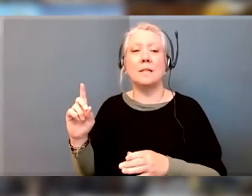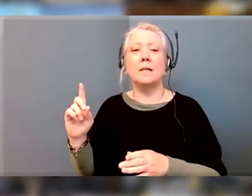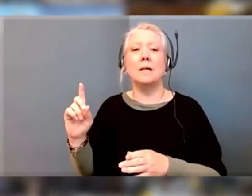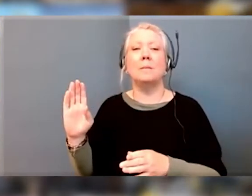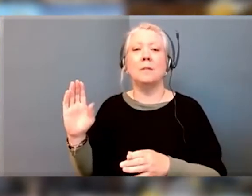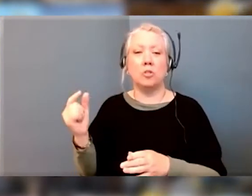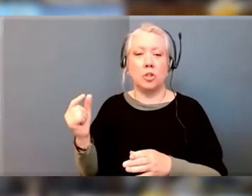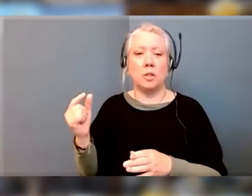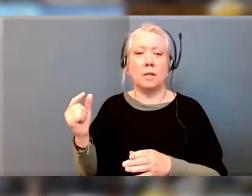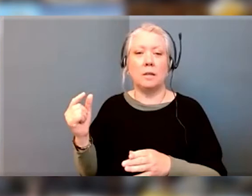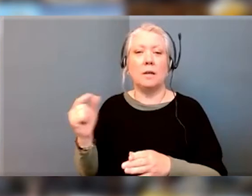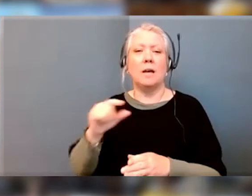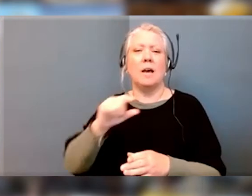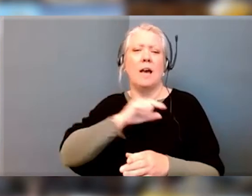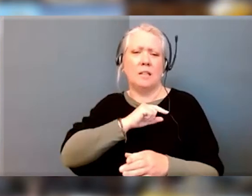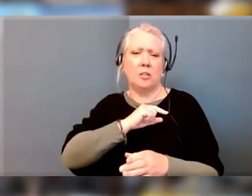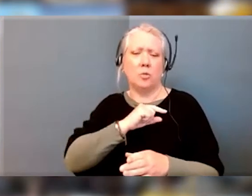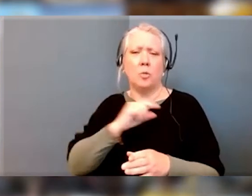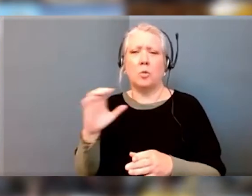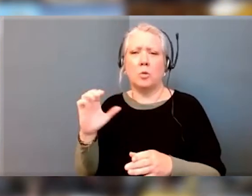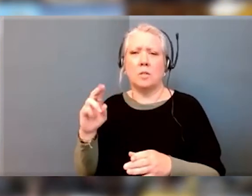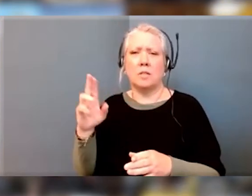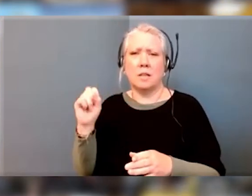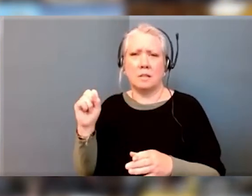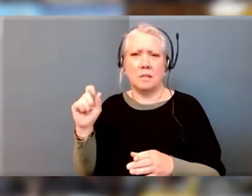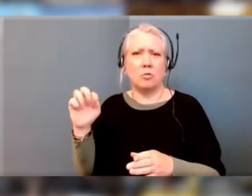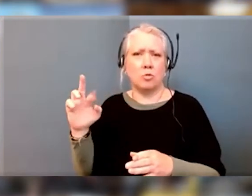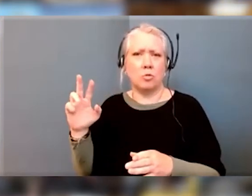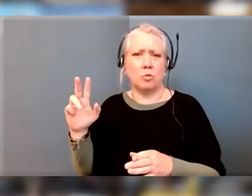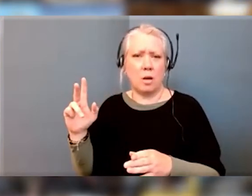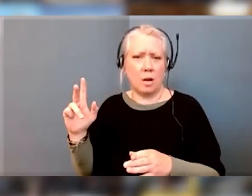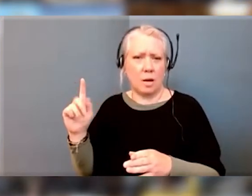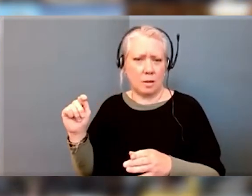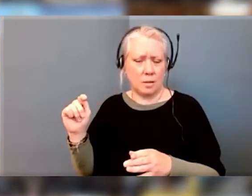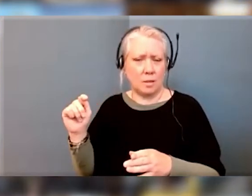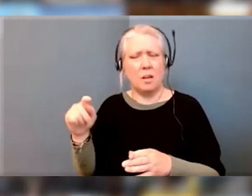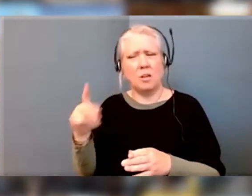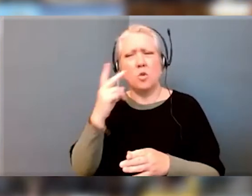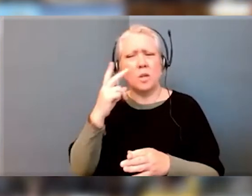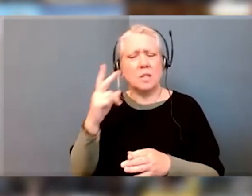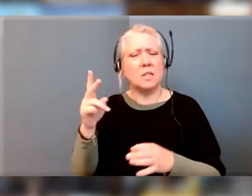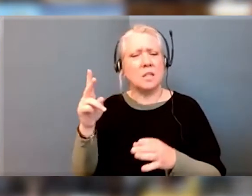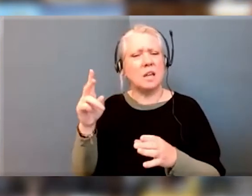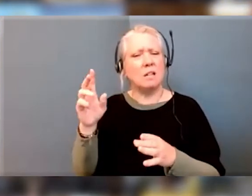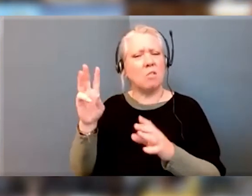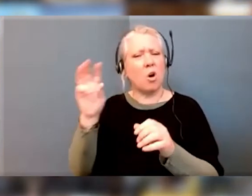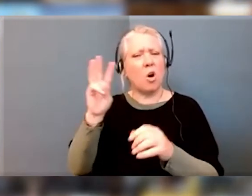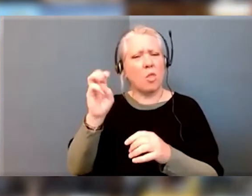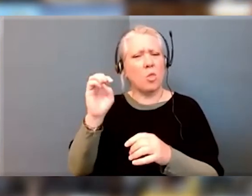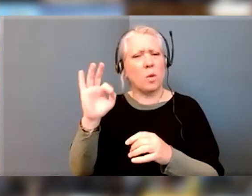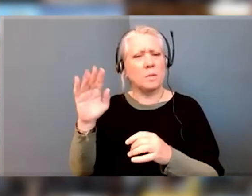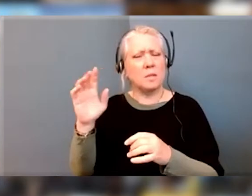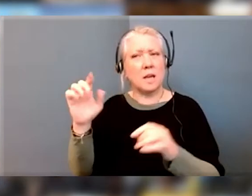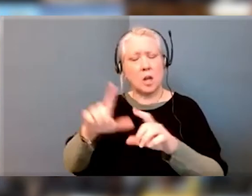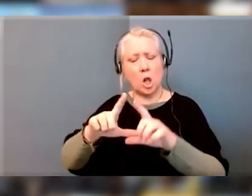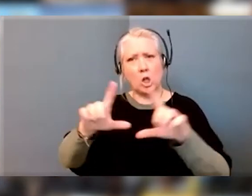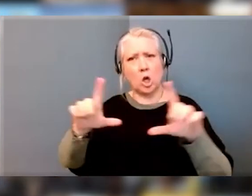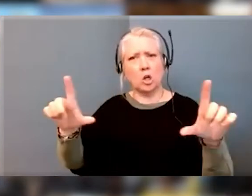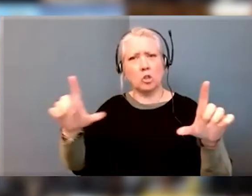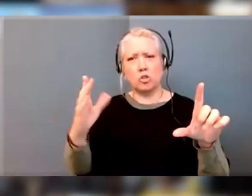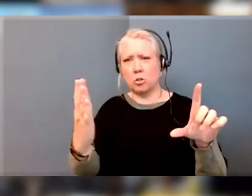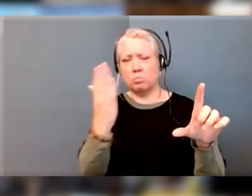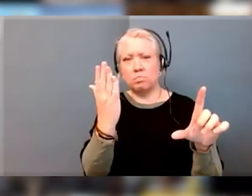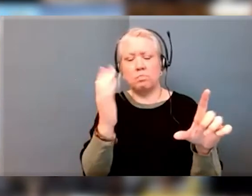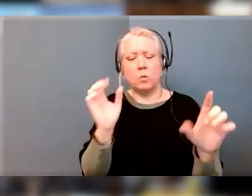tracts. Like I said before, you can find this map on our website to be able to view it in a bit of a larger version. We also have a list that